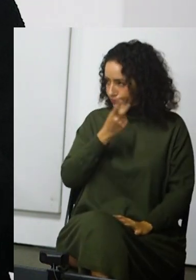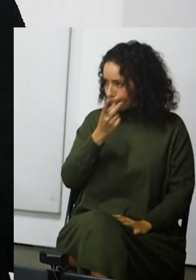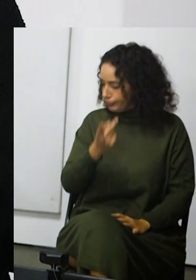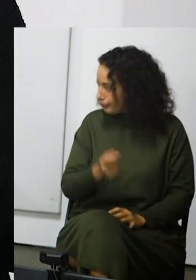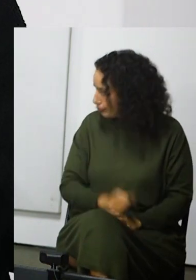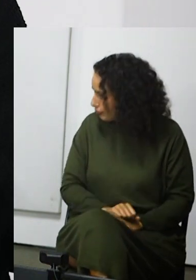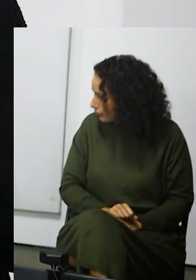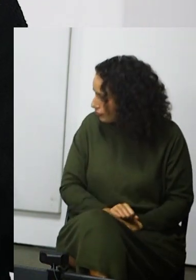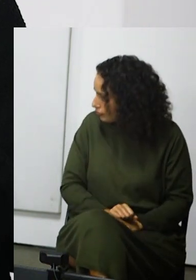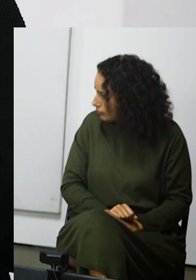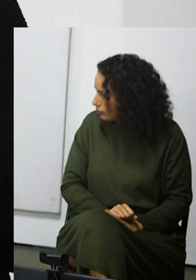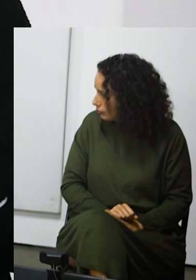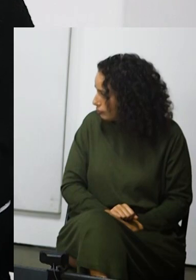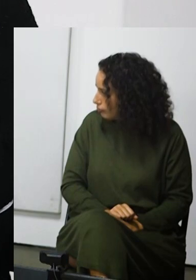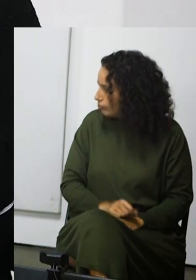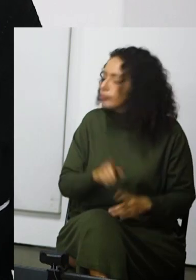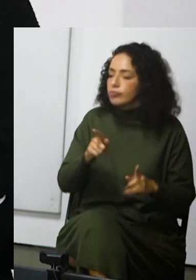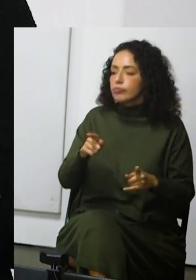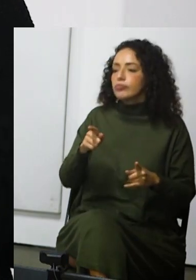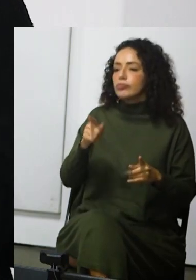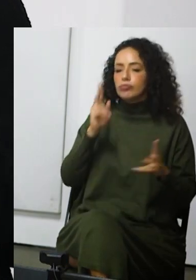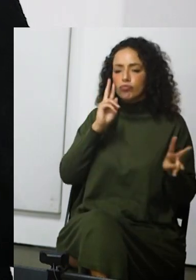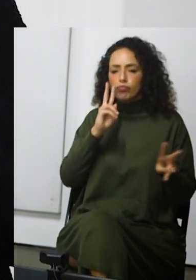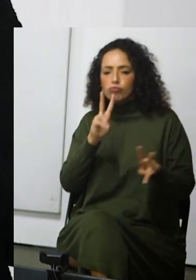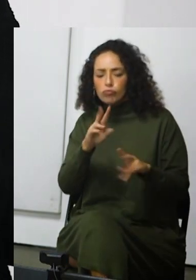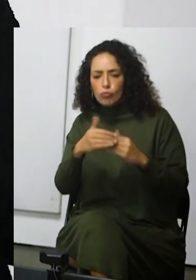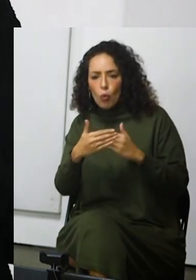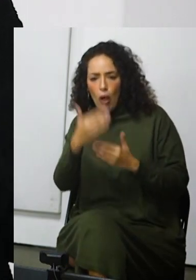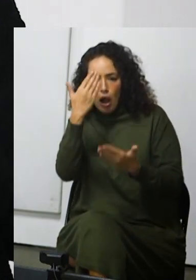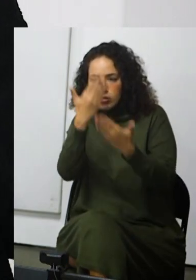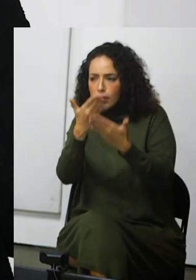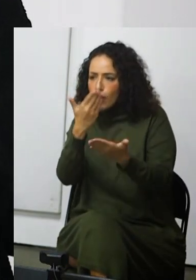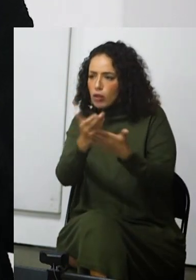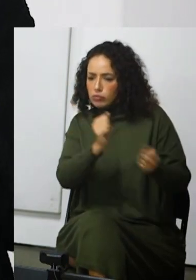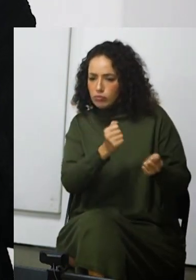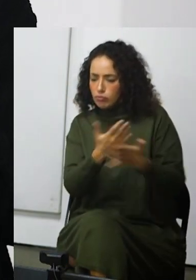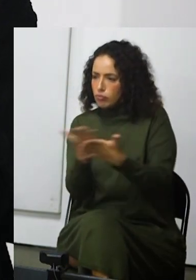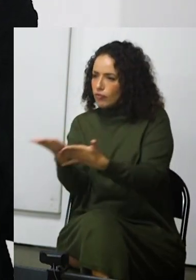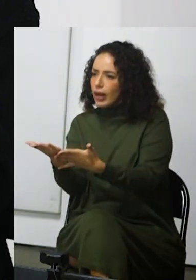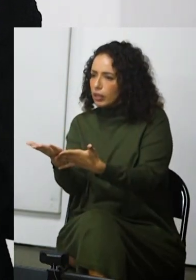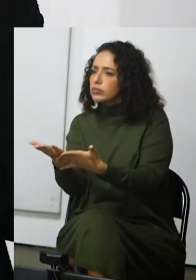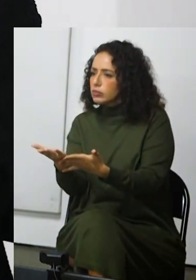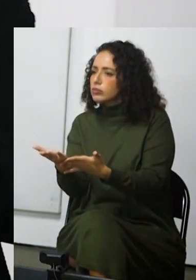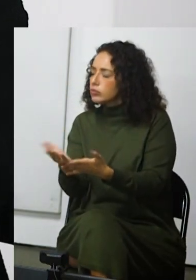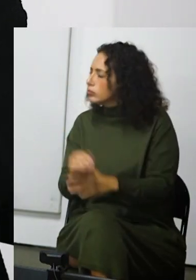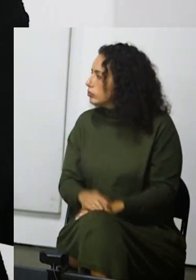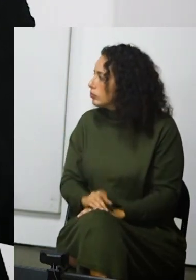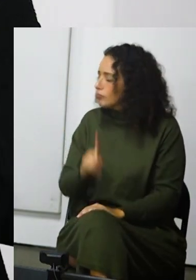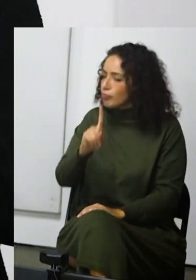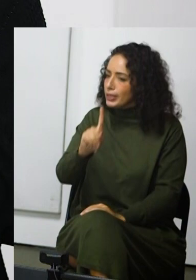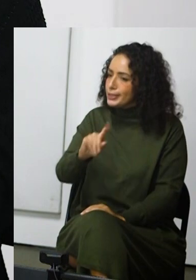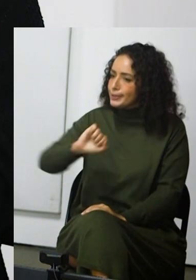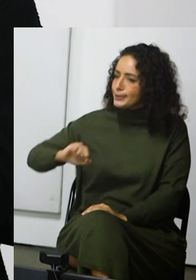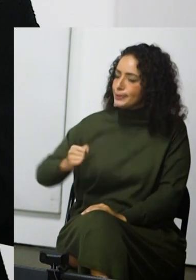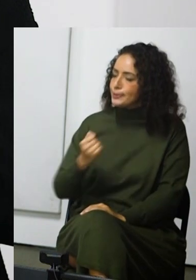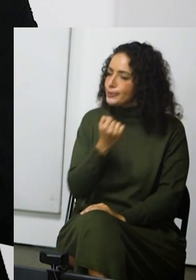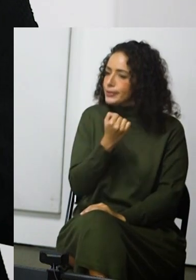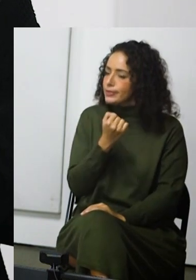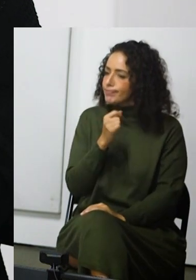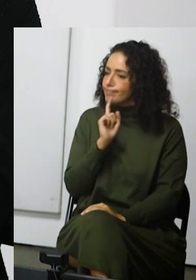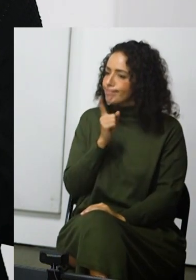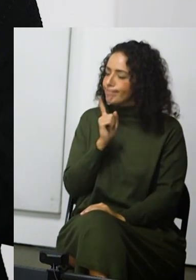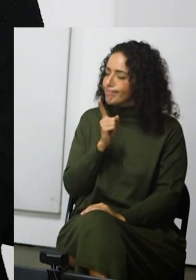I guess, more in demand for to provide those services. I think, but unfortunately now it's kind of